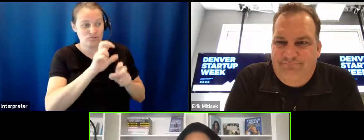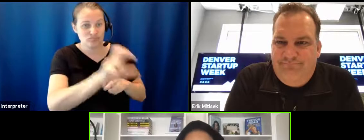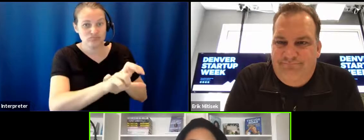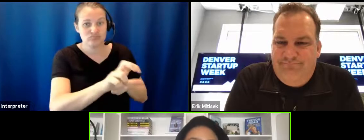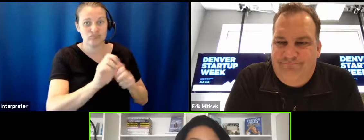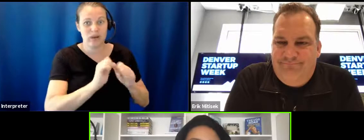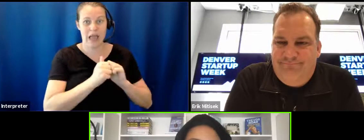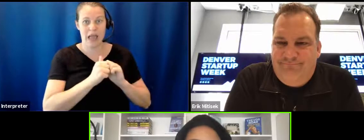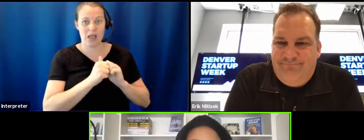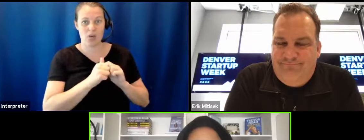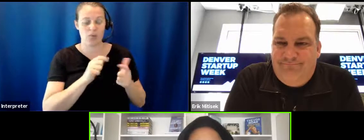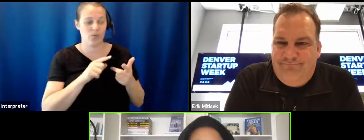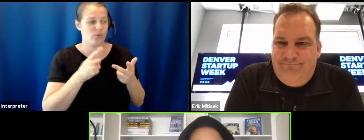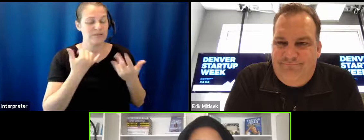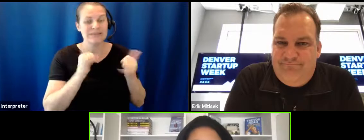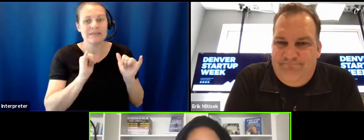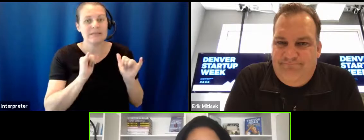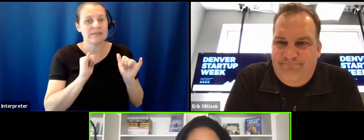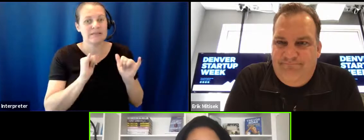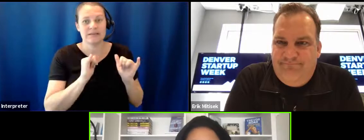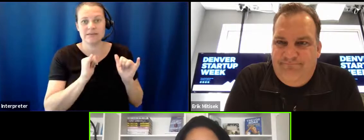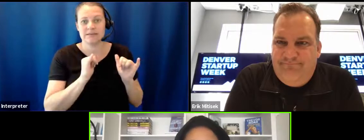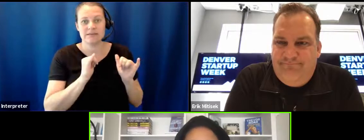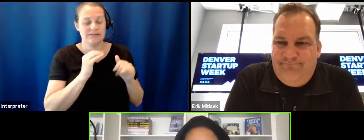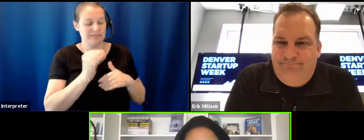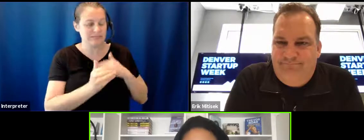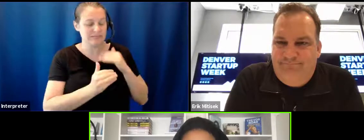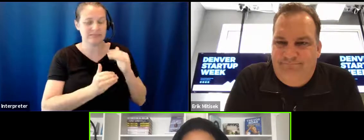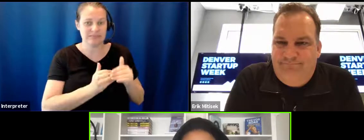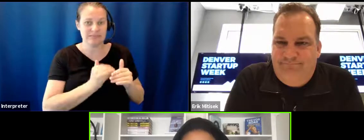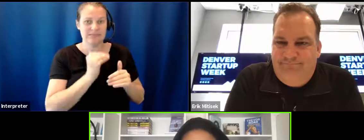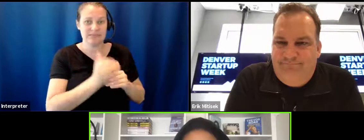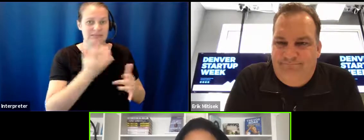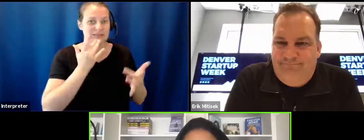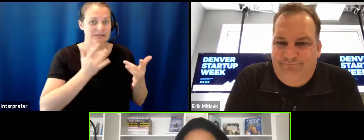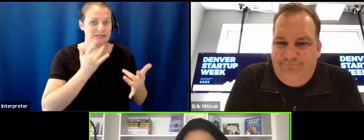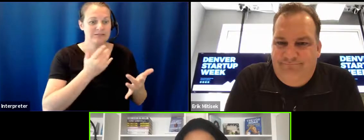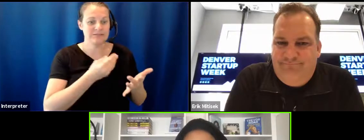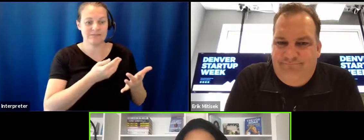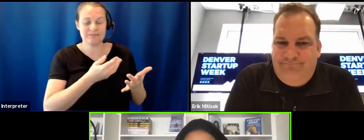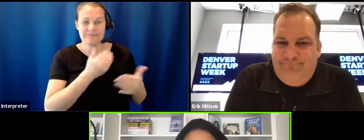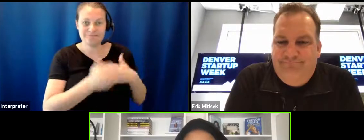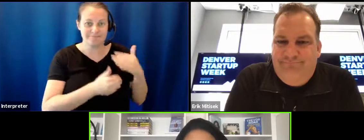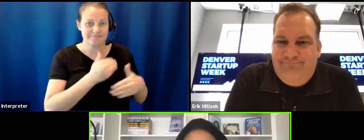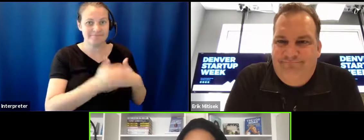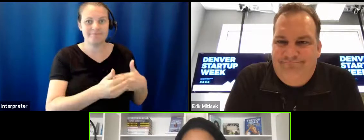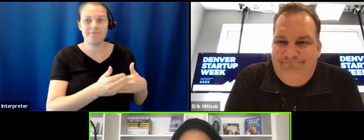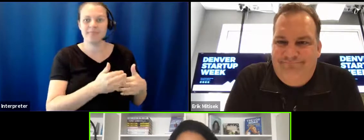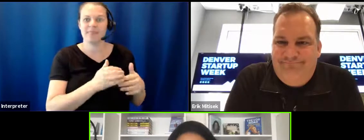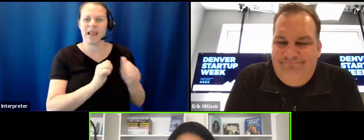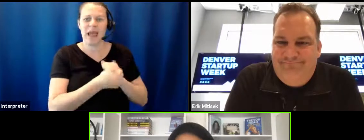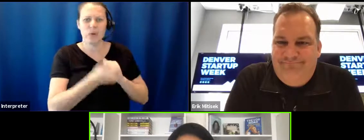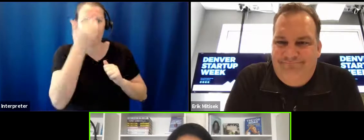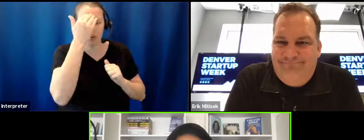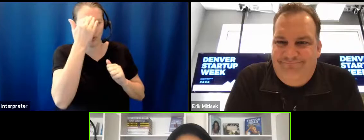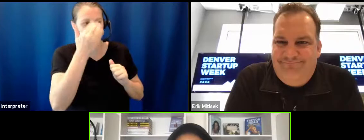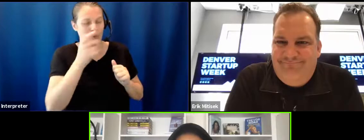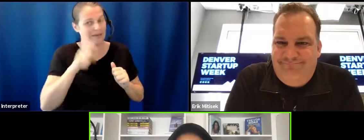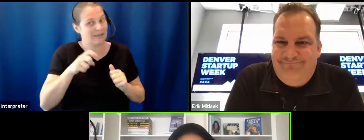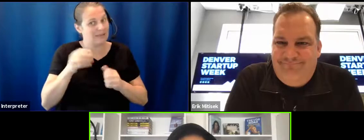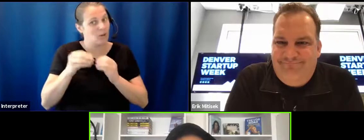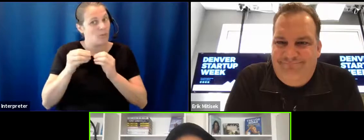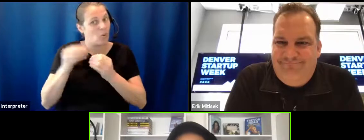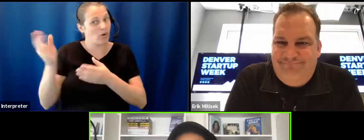our way out. How do we let institutional investors know that it's time for us to have more assets under